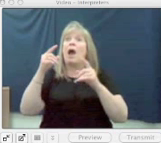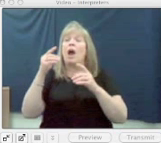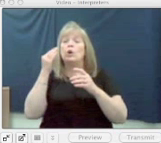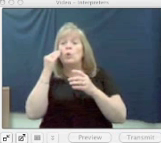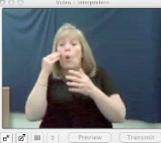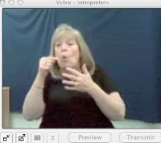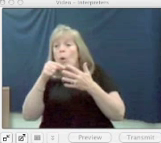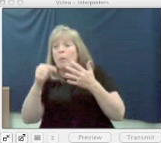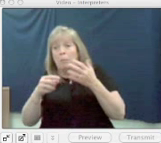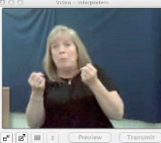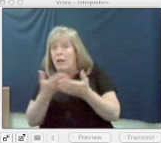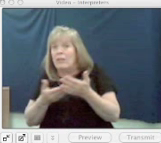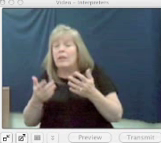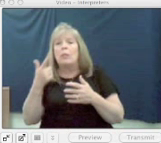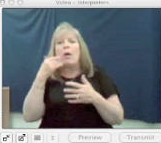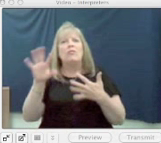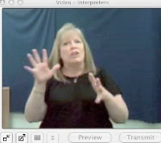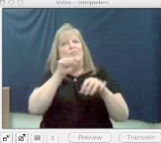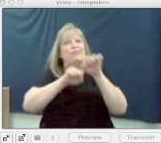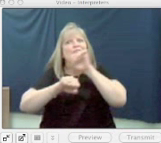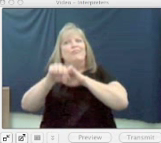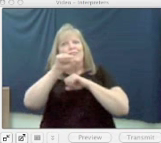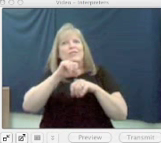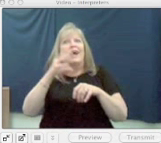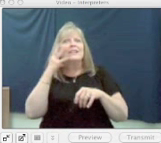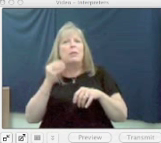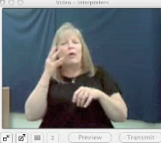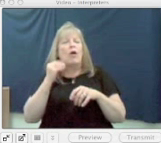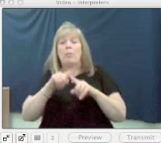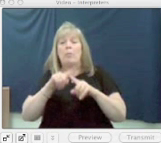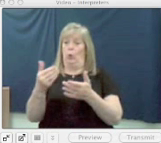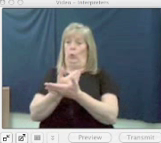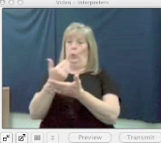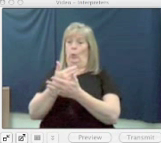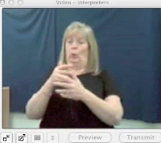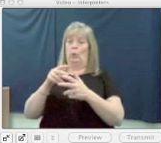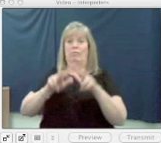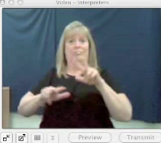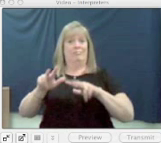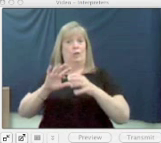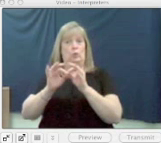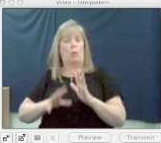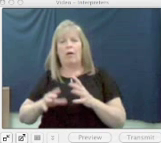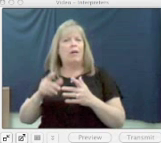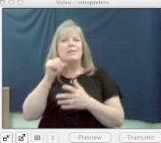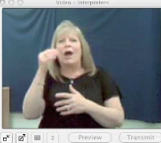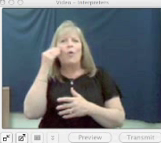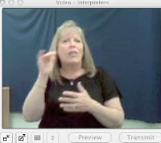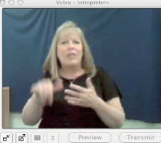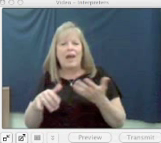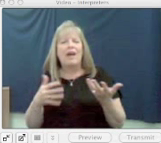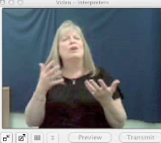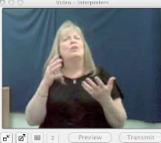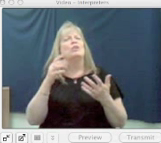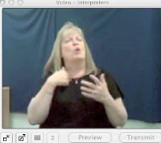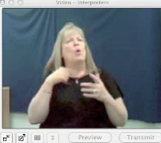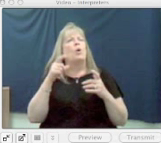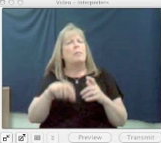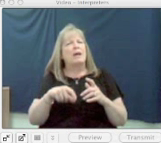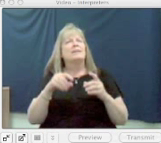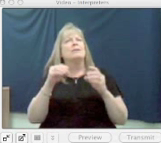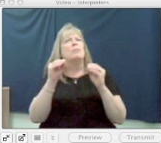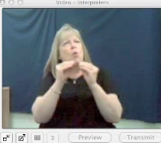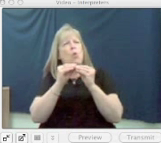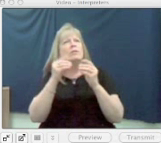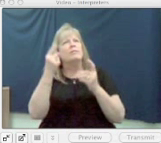that luxury. The challenge would be is that we would have to think in an overt and strategic manner to consider more slowly our